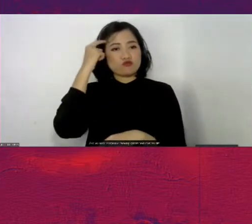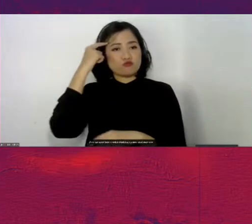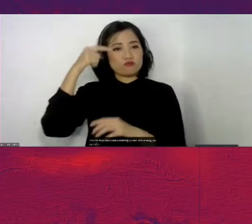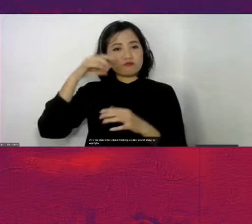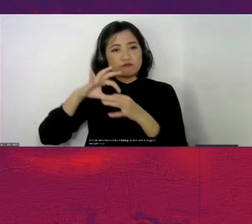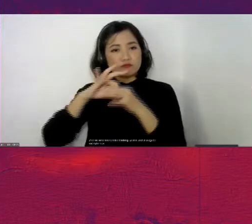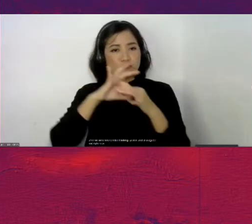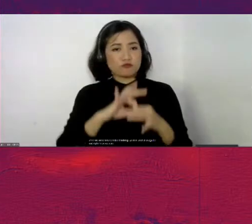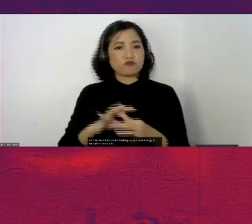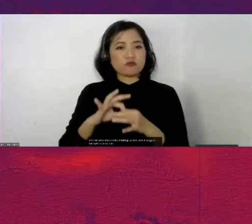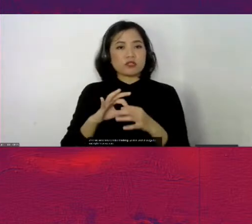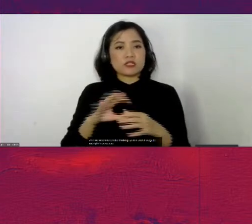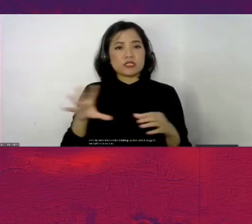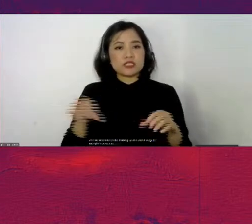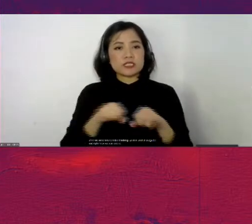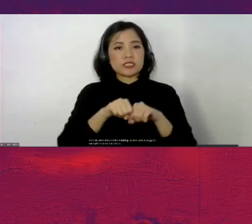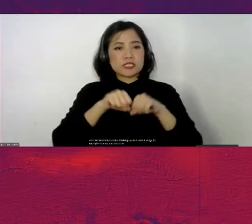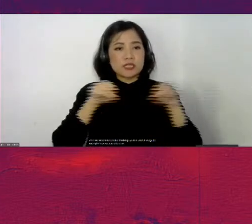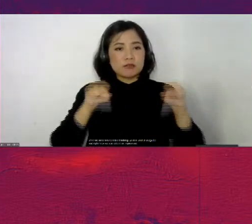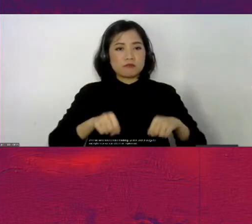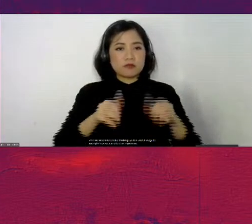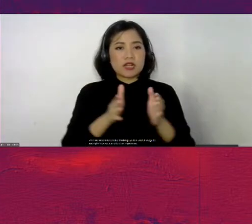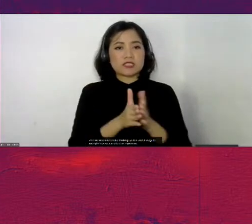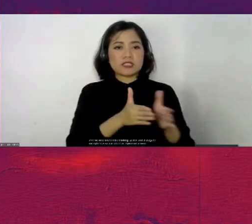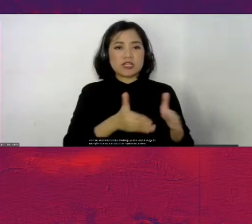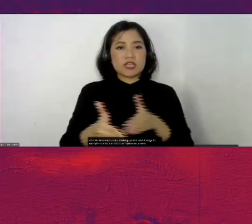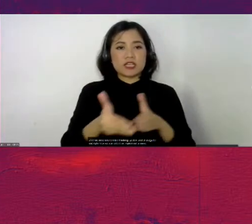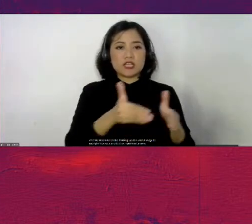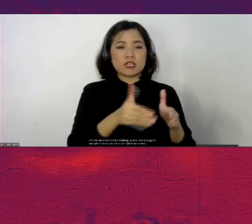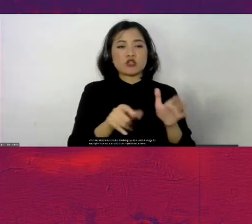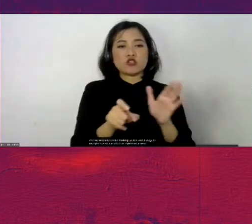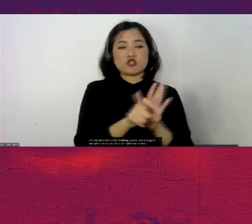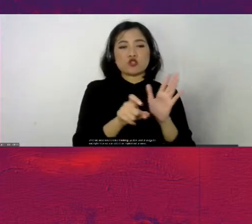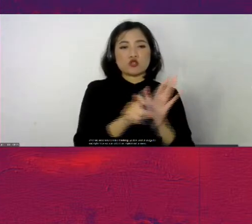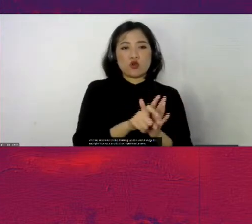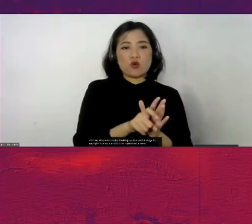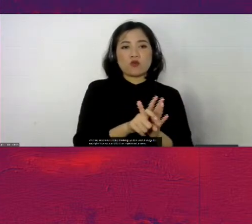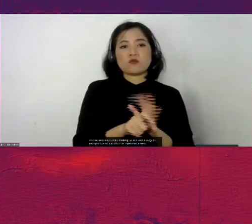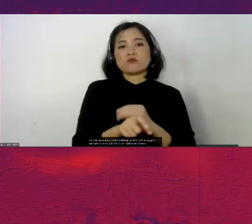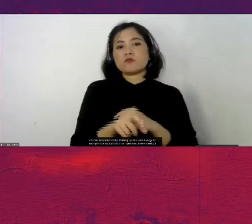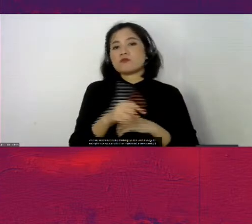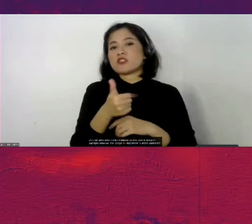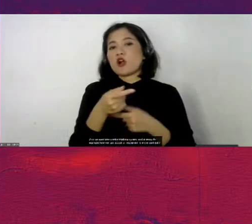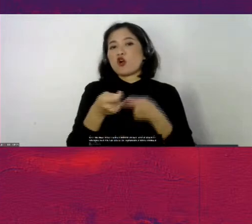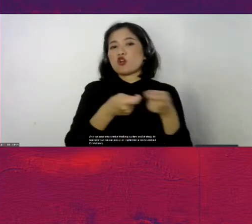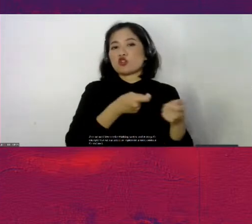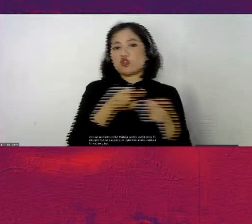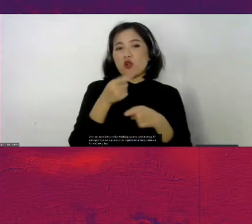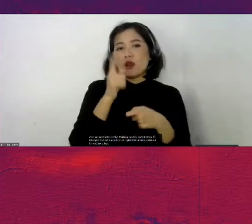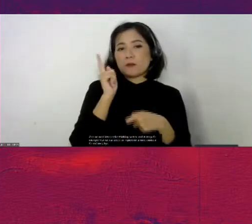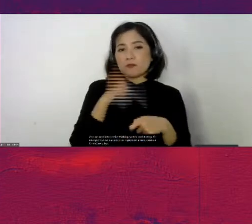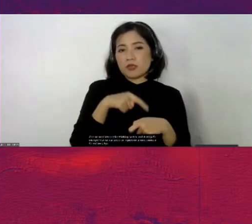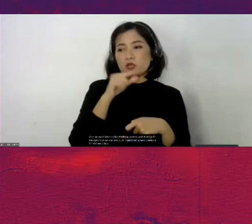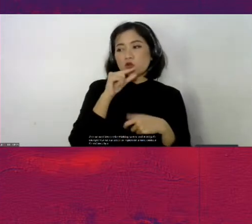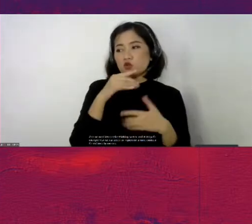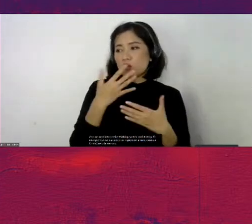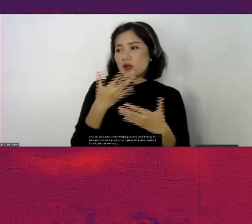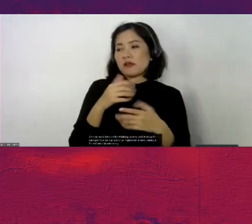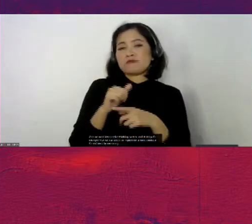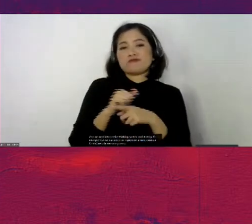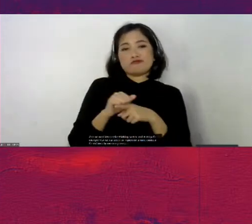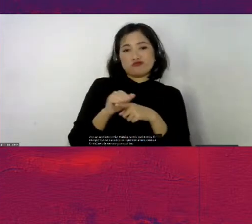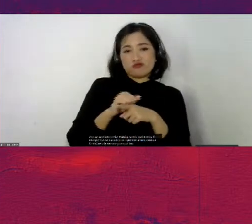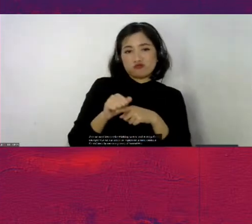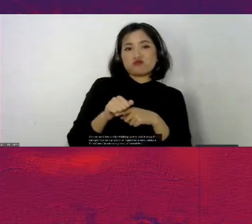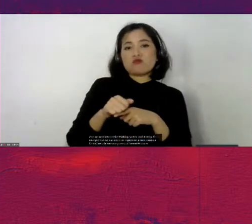we can adopt or implement a more controls, yeah, for instance, by exercising levers of